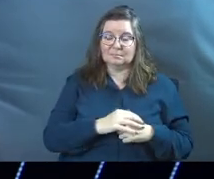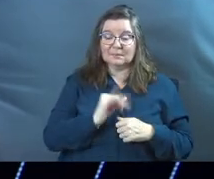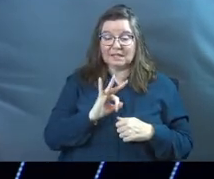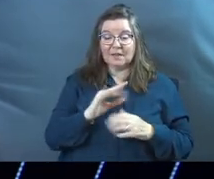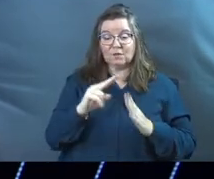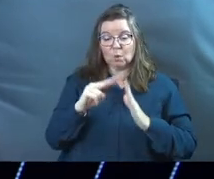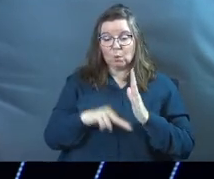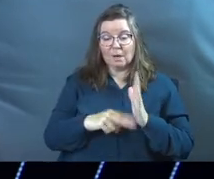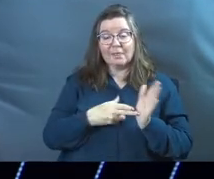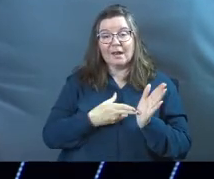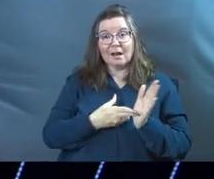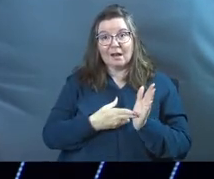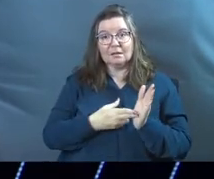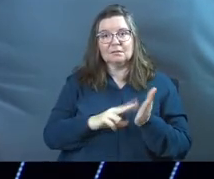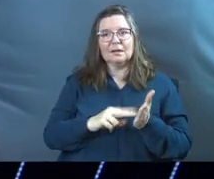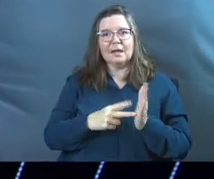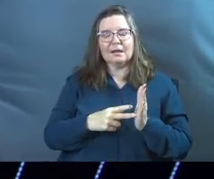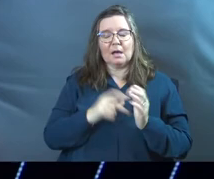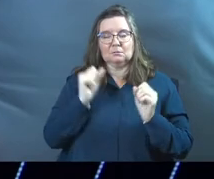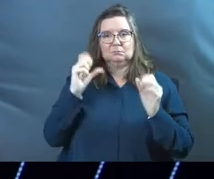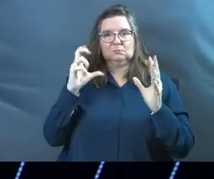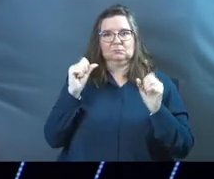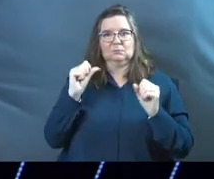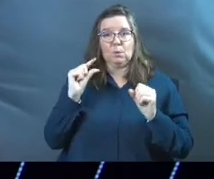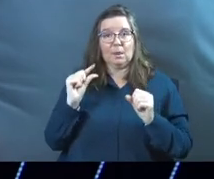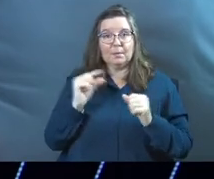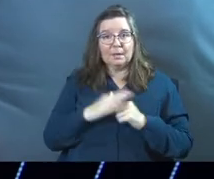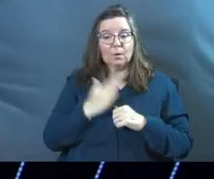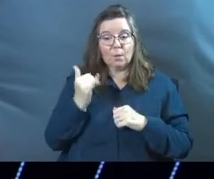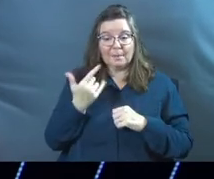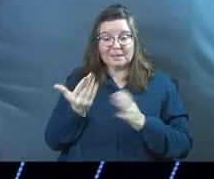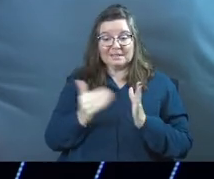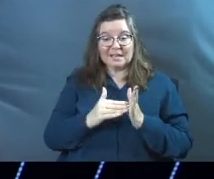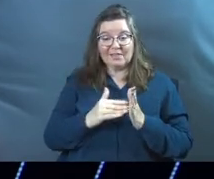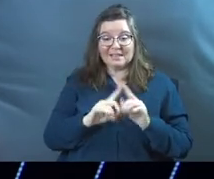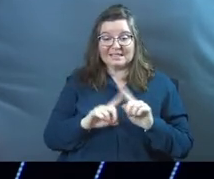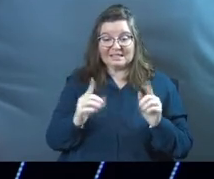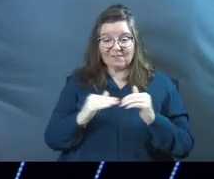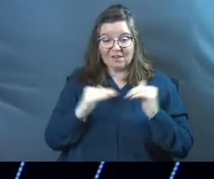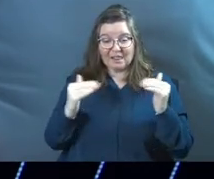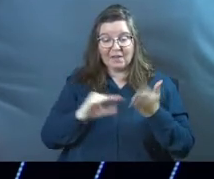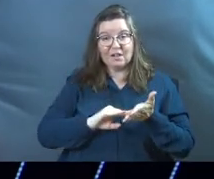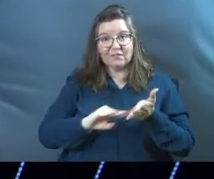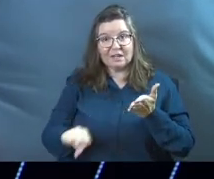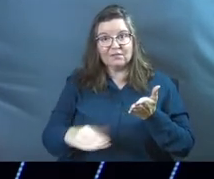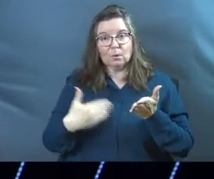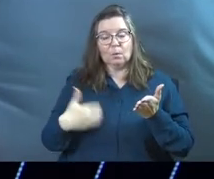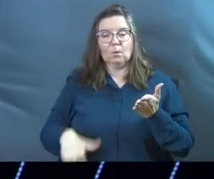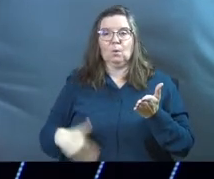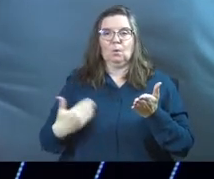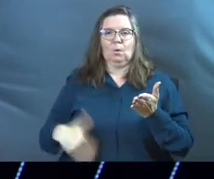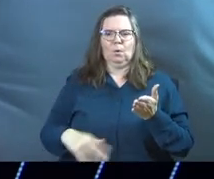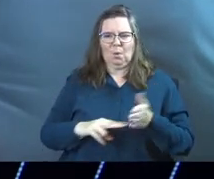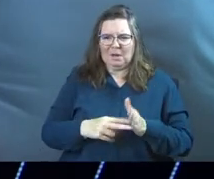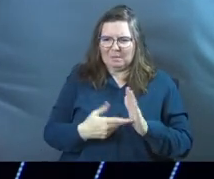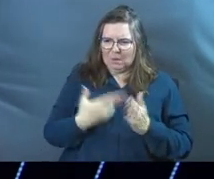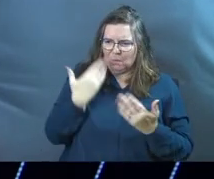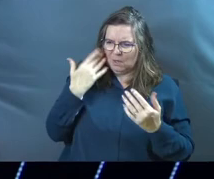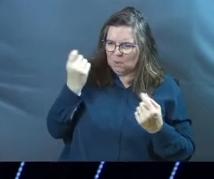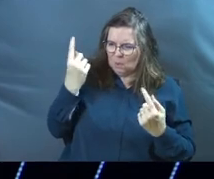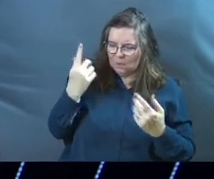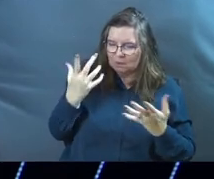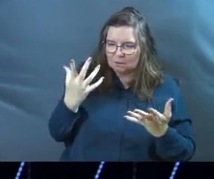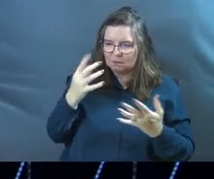And if you read that honestly, doesn't that kind of shock you a little bit? Because again, that's a whole different level of forgiveness. What do you mean we don't know